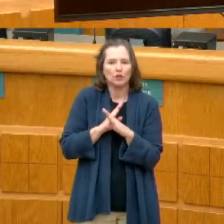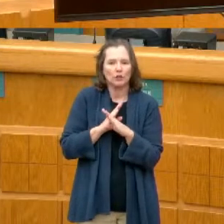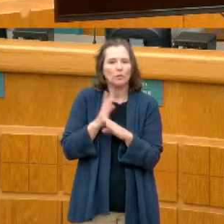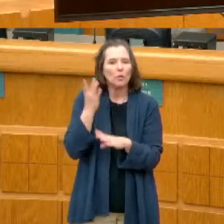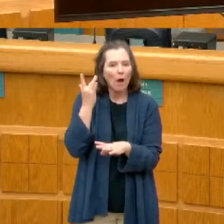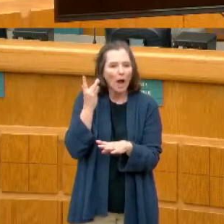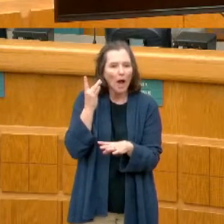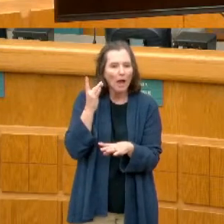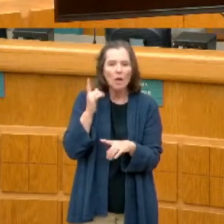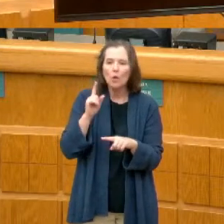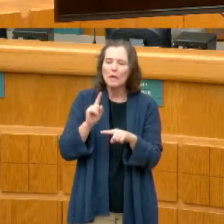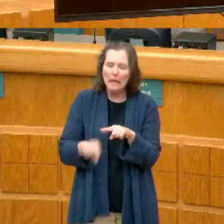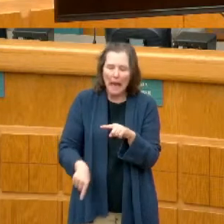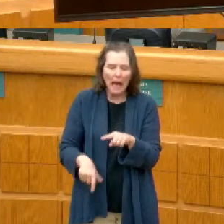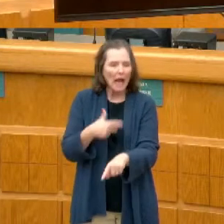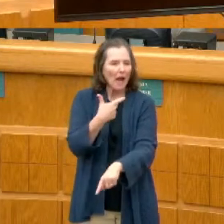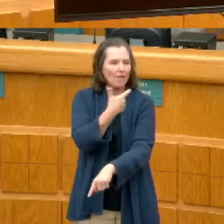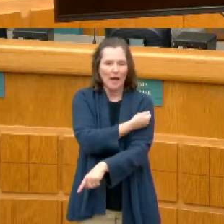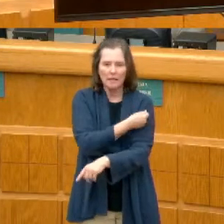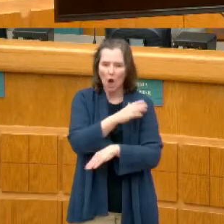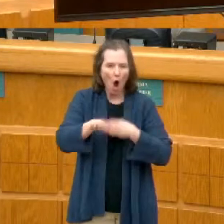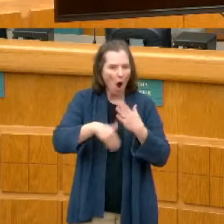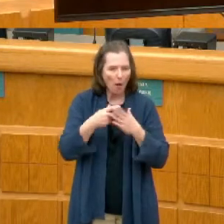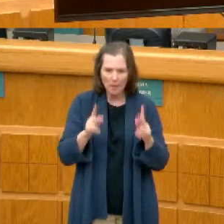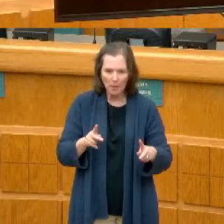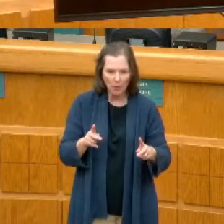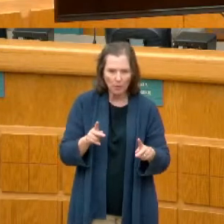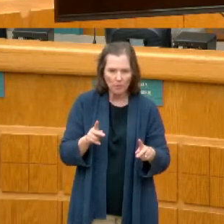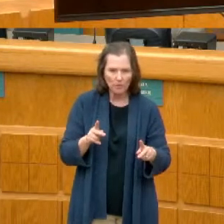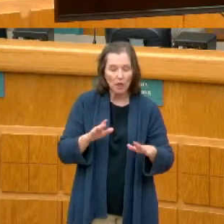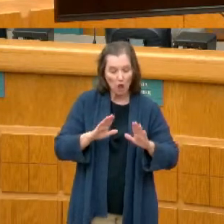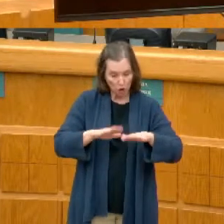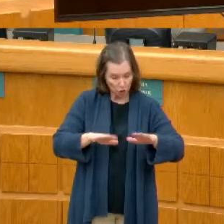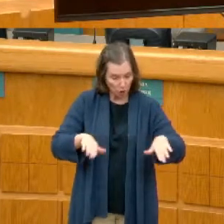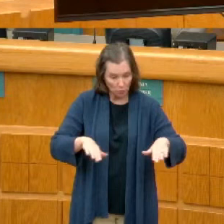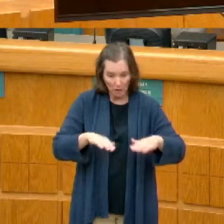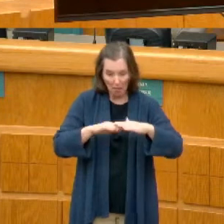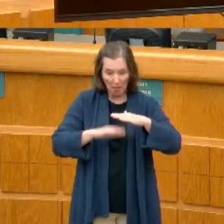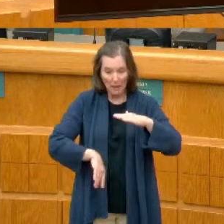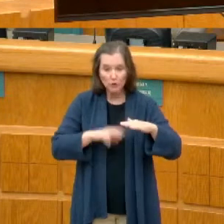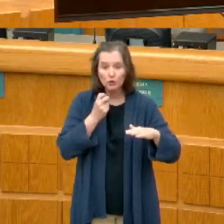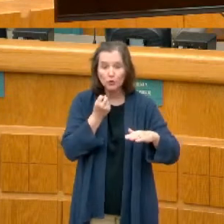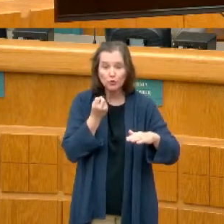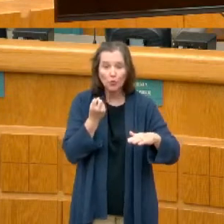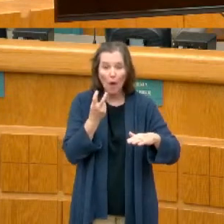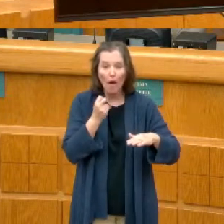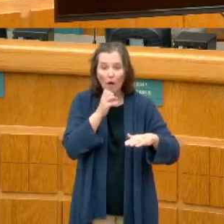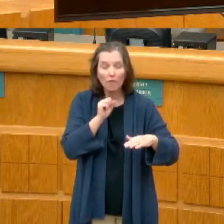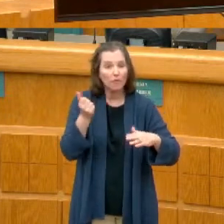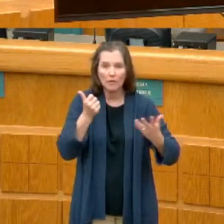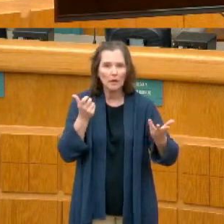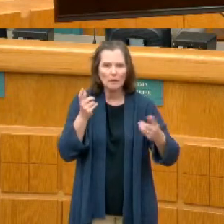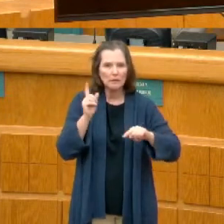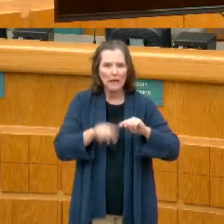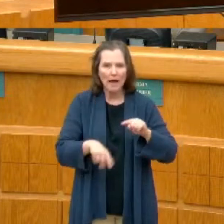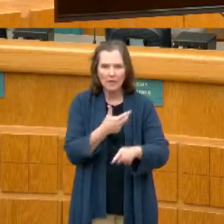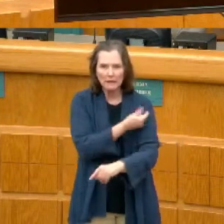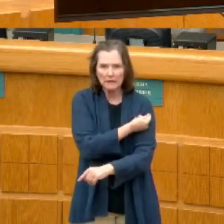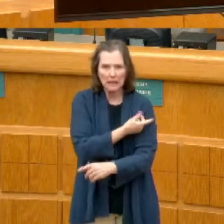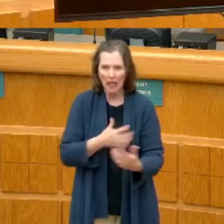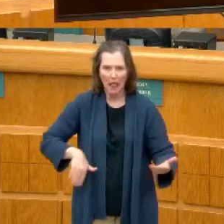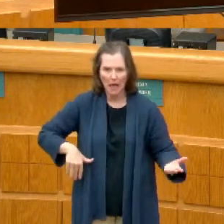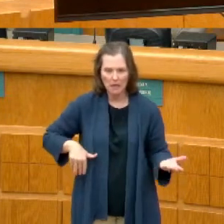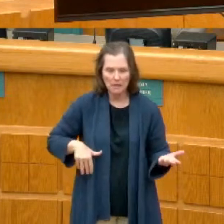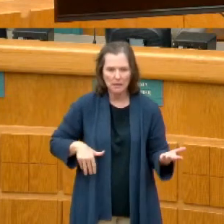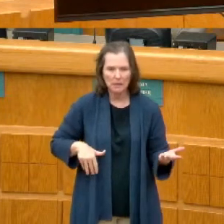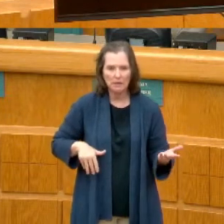vaccinated at this point. Children under 12 cannot be vaccinated yet, as well as those of us who are older may